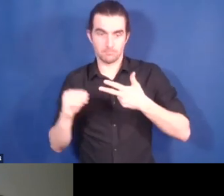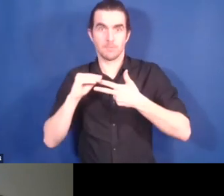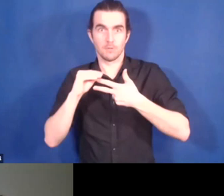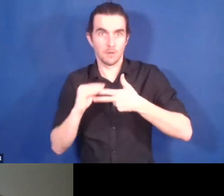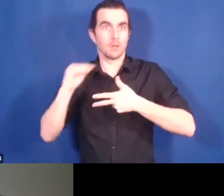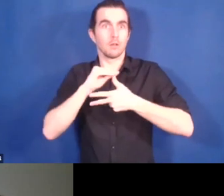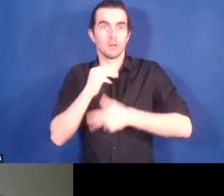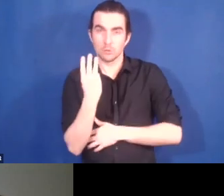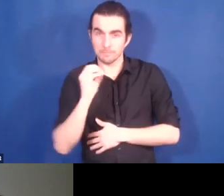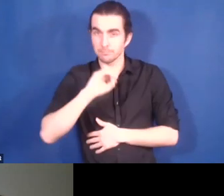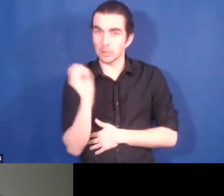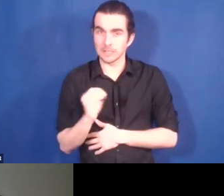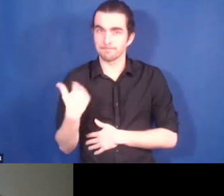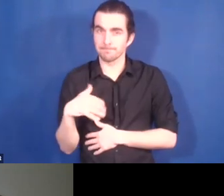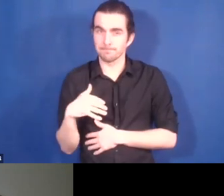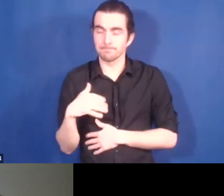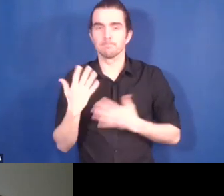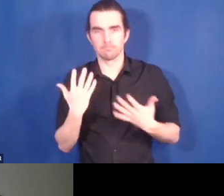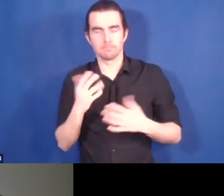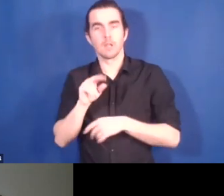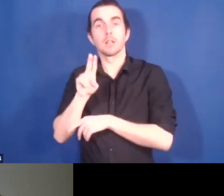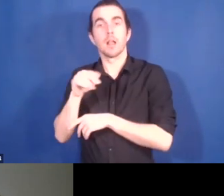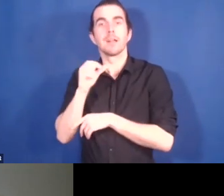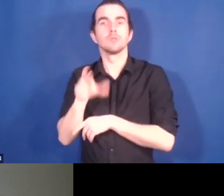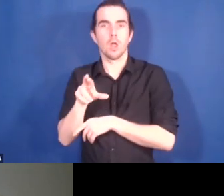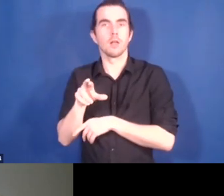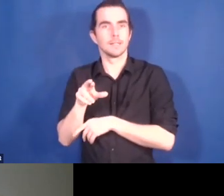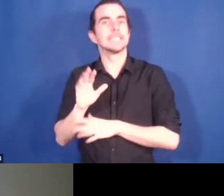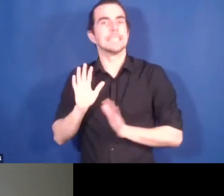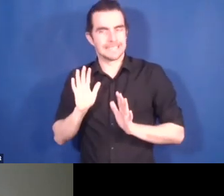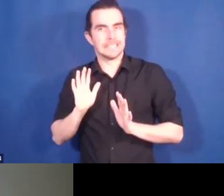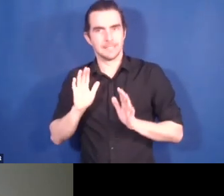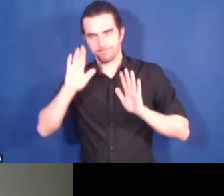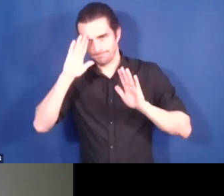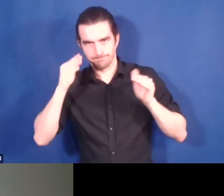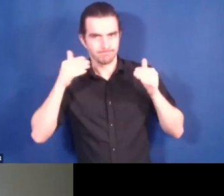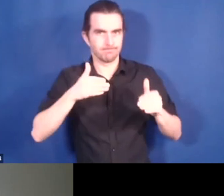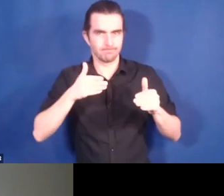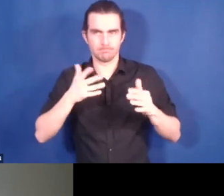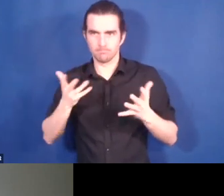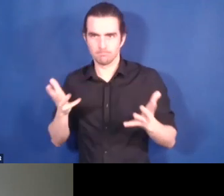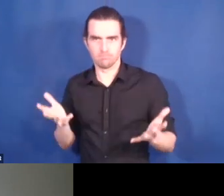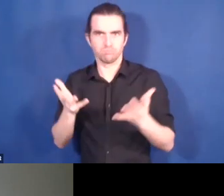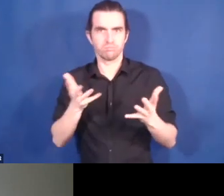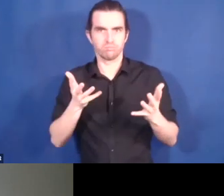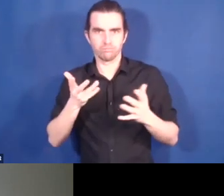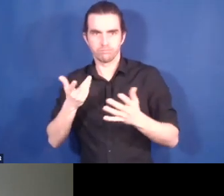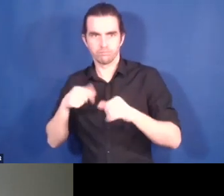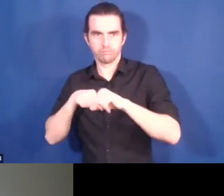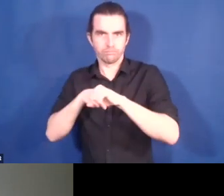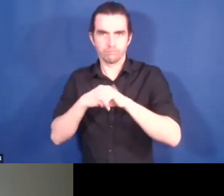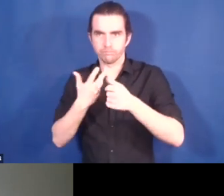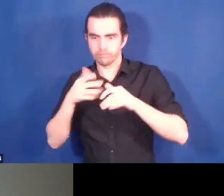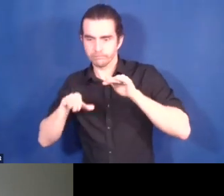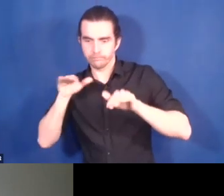its Aiming Higher initiative. I think there will be a link somewhere very soon in the chat box,